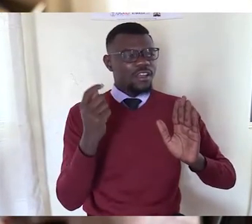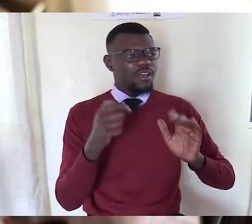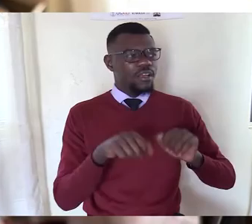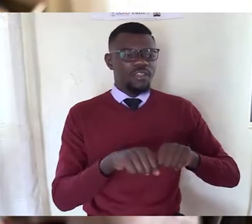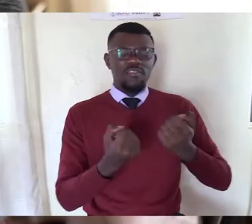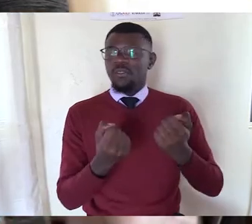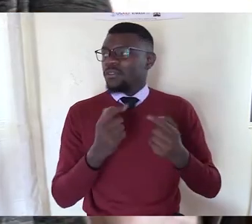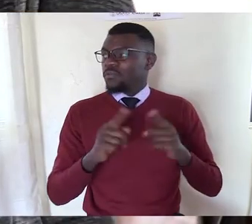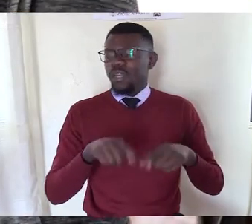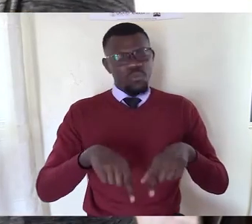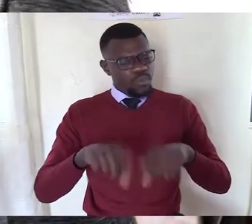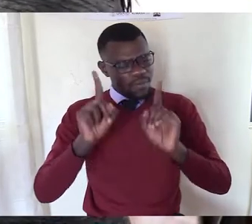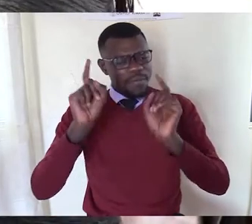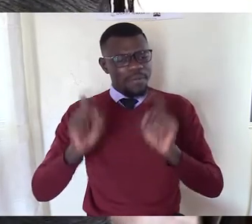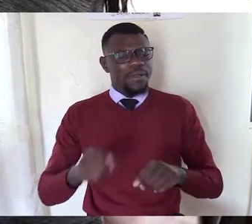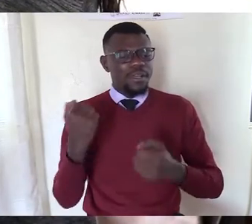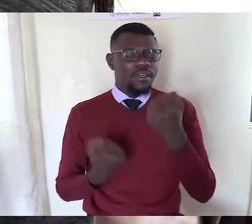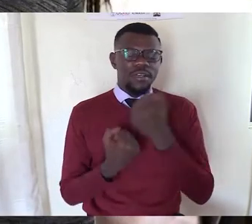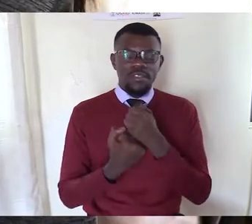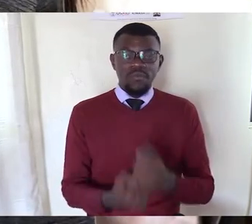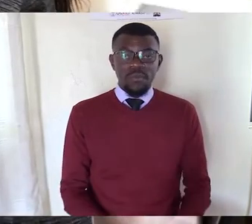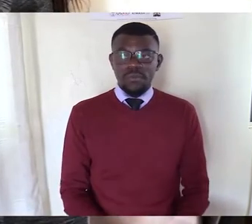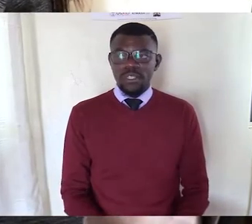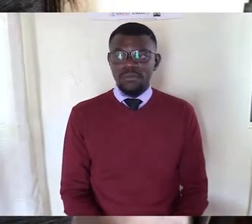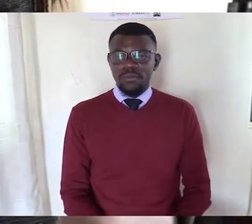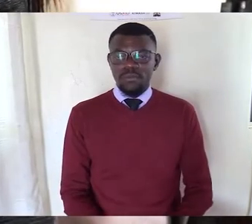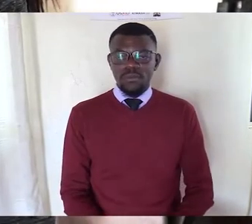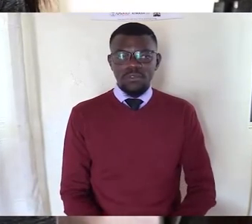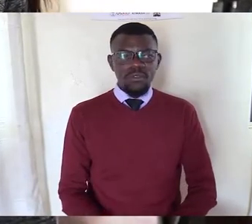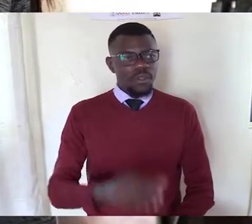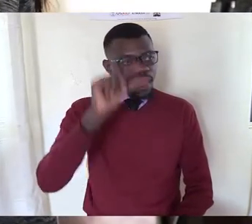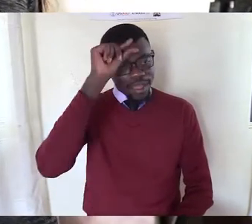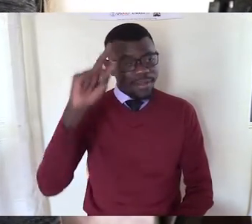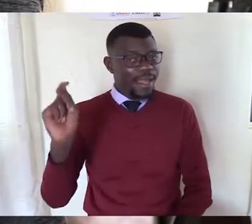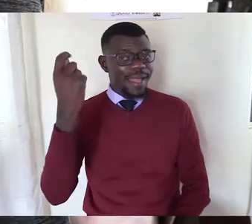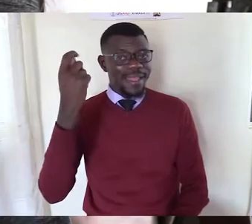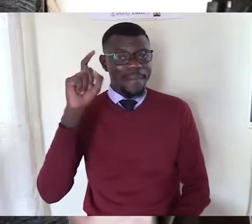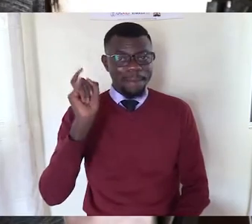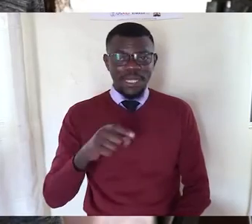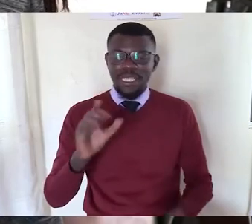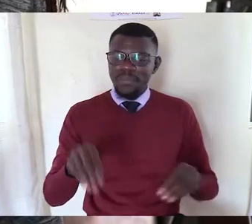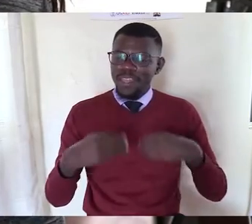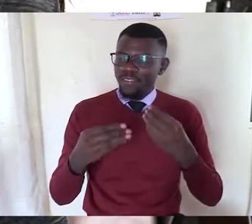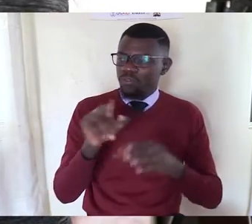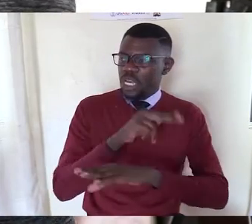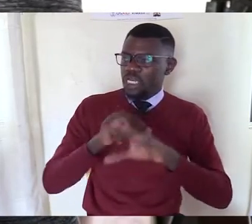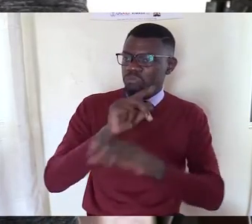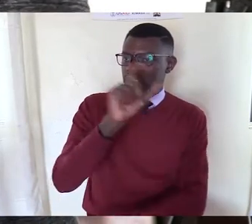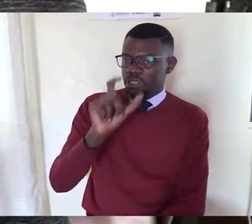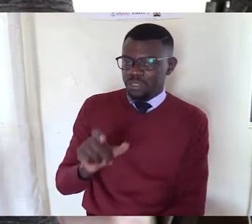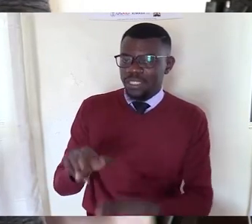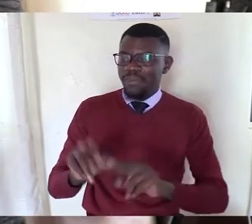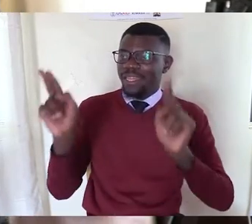to you to support them. The Kenyan government should guarantee its national, regional, and